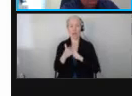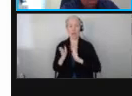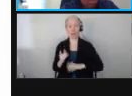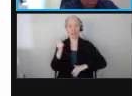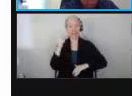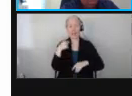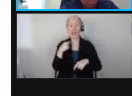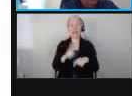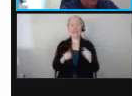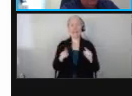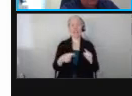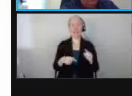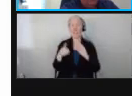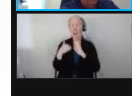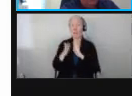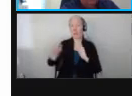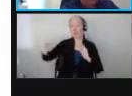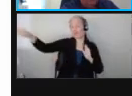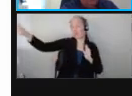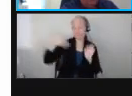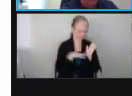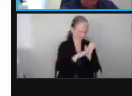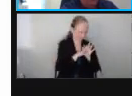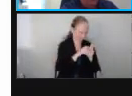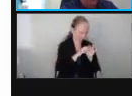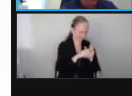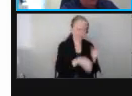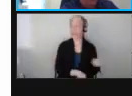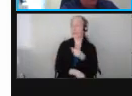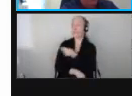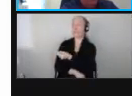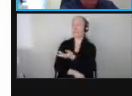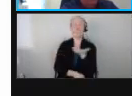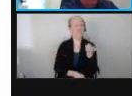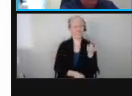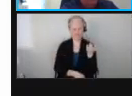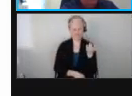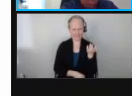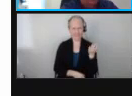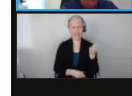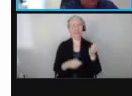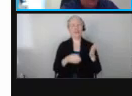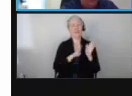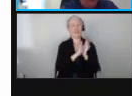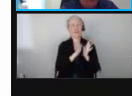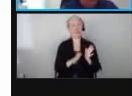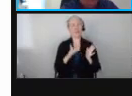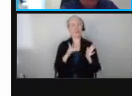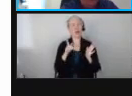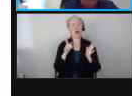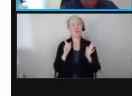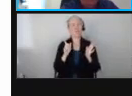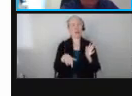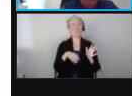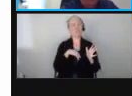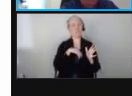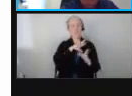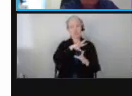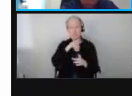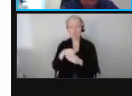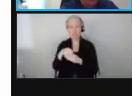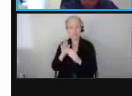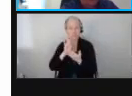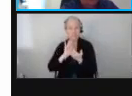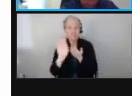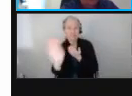off to the operators. Developers have to have investment and accountability and responsibility for this, just like